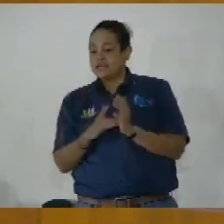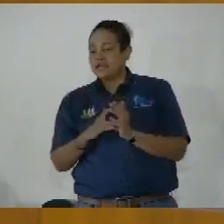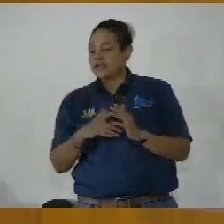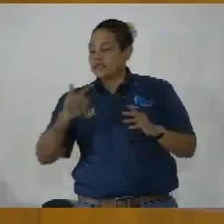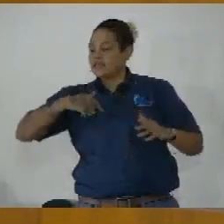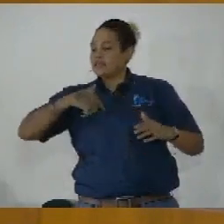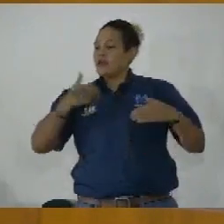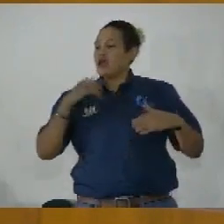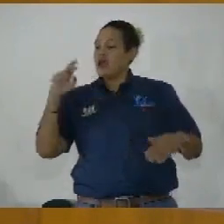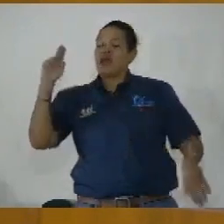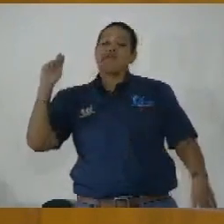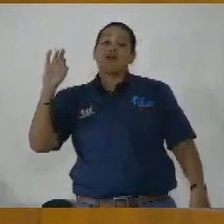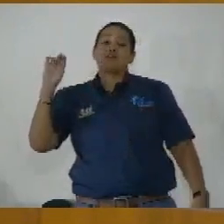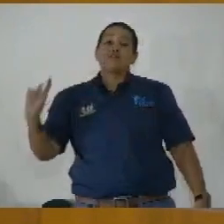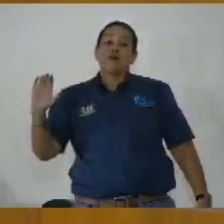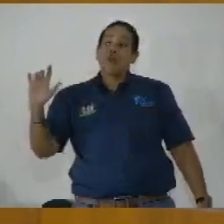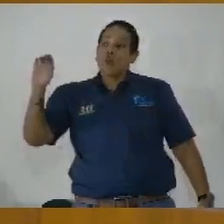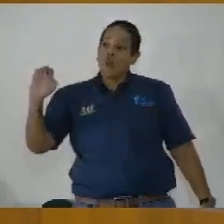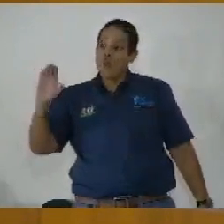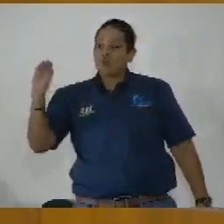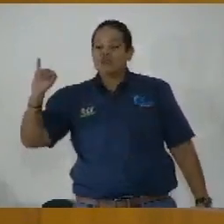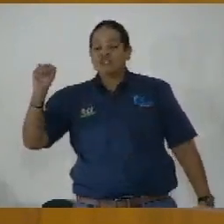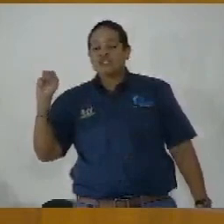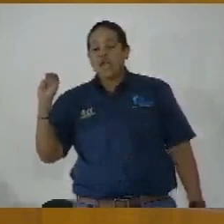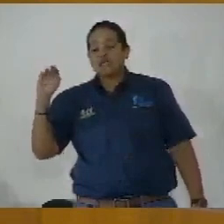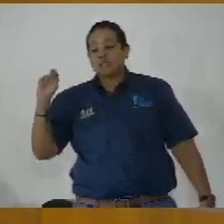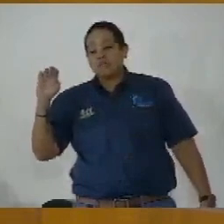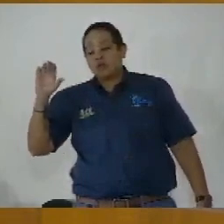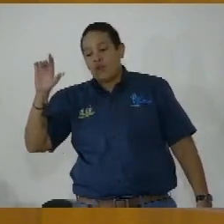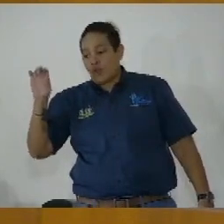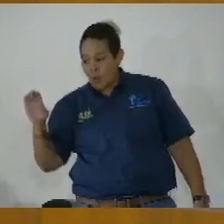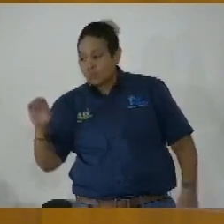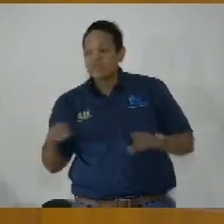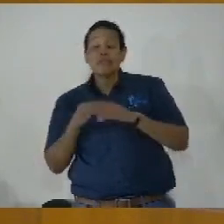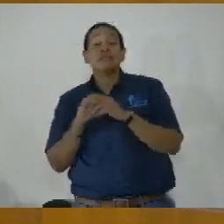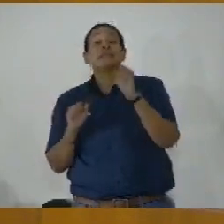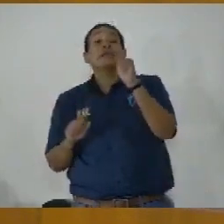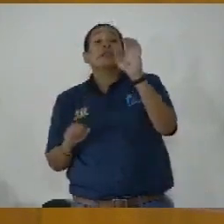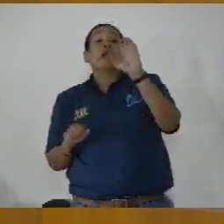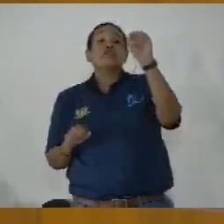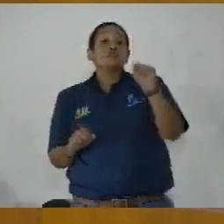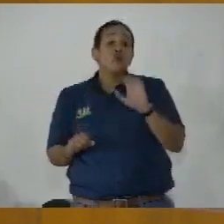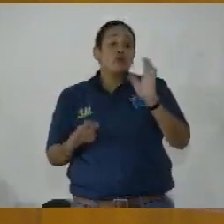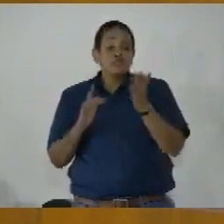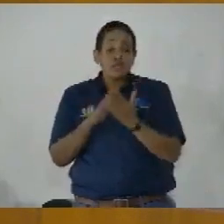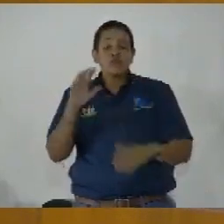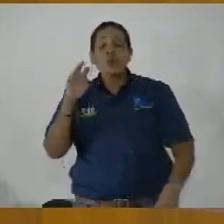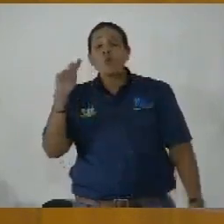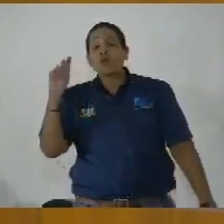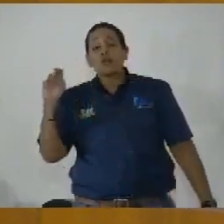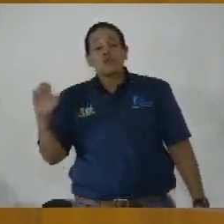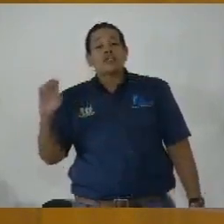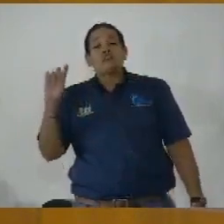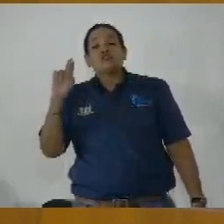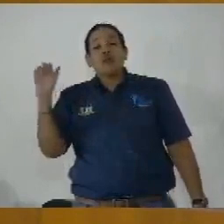have Ransford Close and Jasmine Close. In St. Catherine South Central, we have Willowdean Drive and Arlington